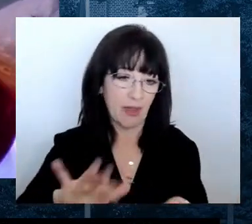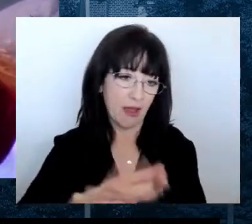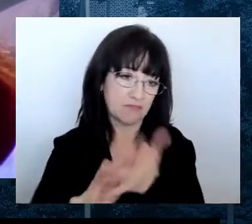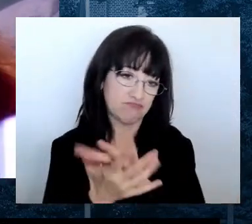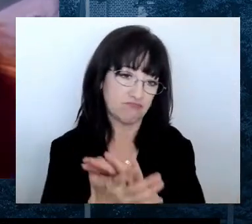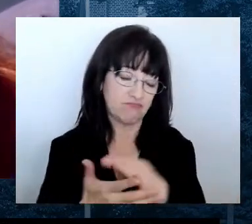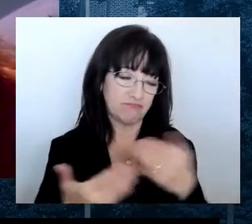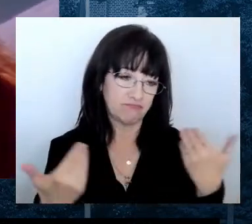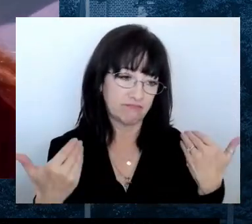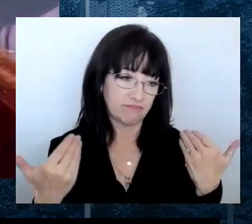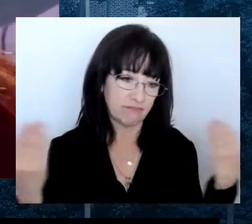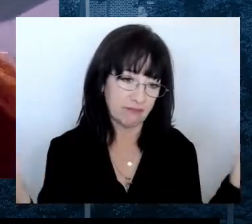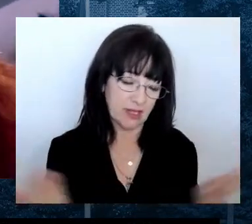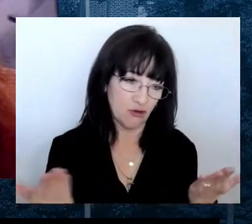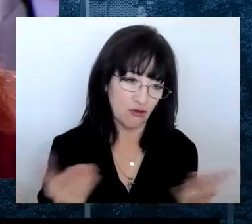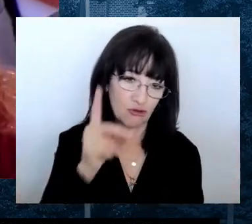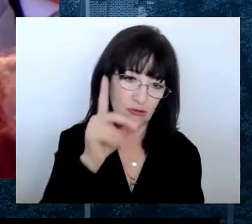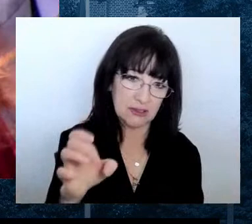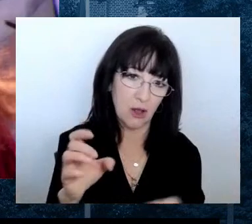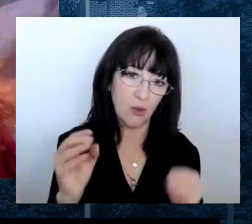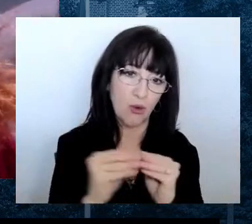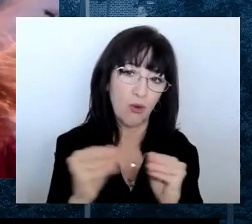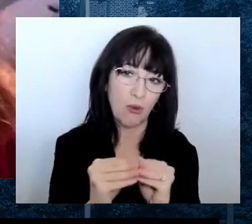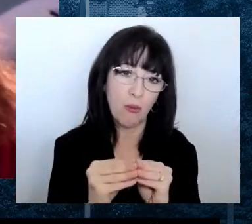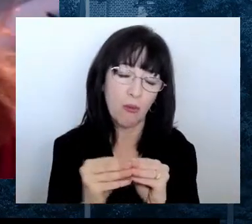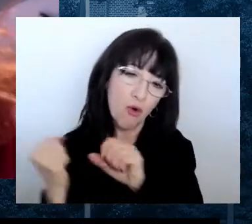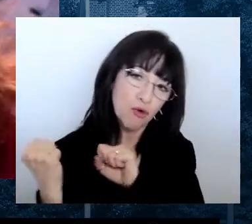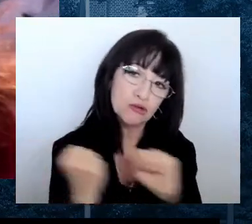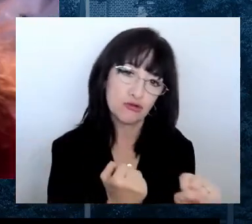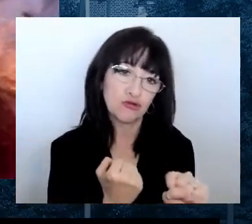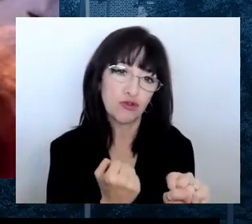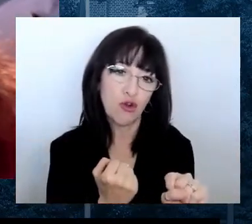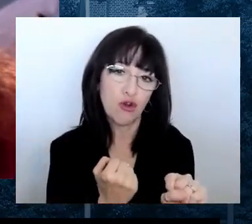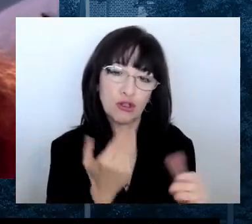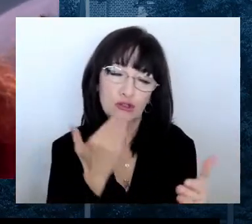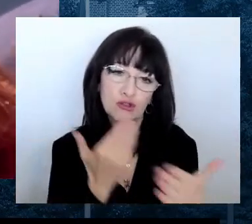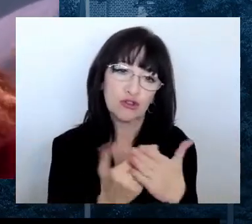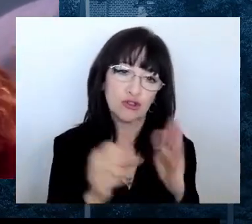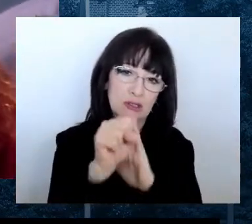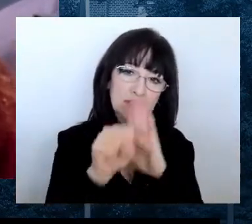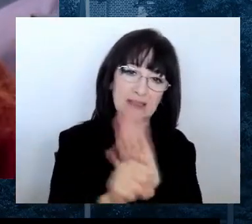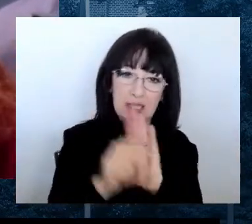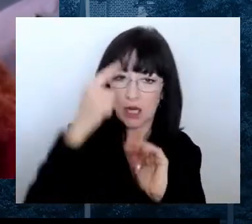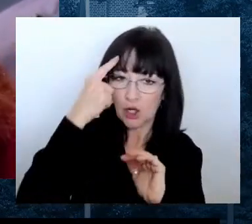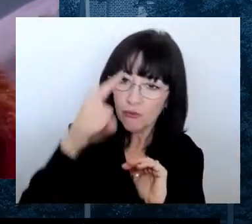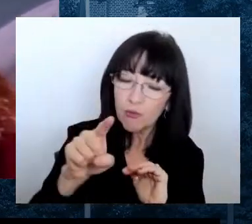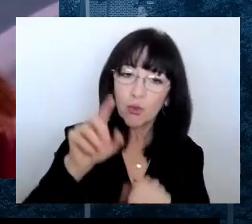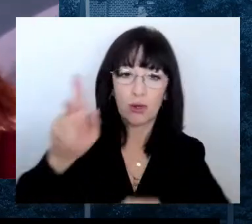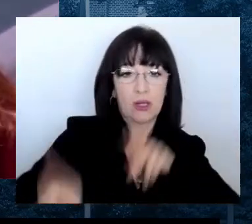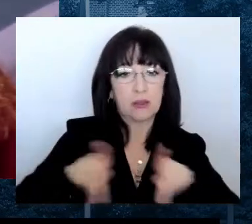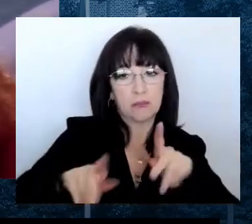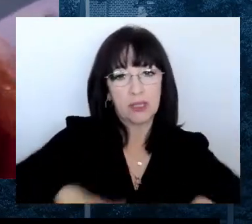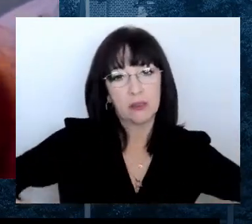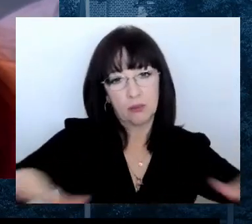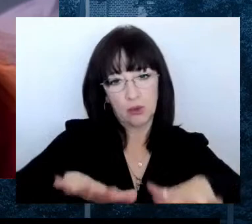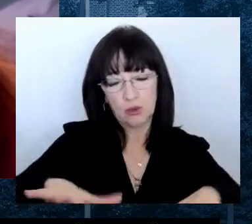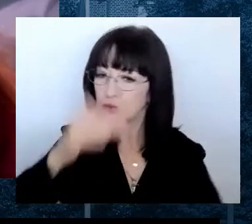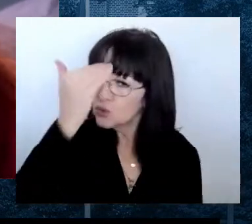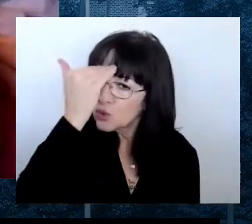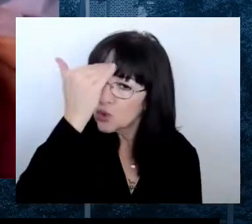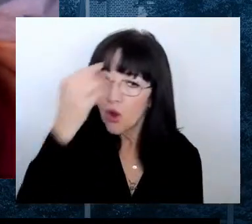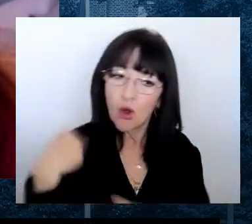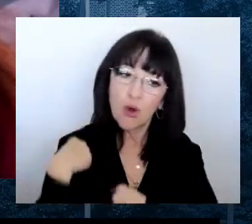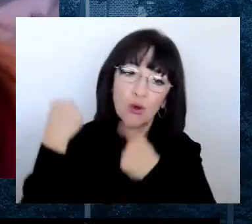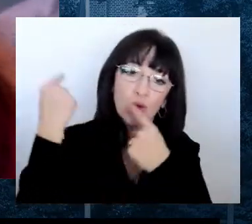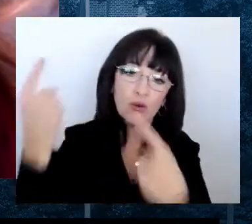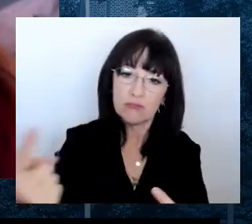our union leaders and others who've joined us today. We know you've been championing these issues for decades. And so today, I will be brief